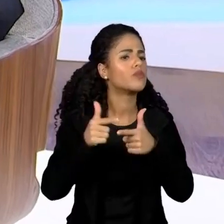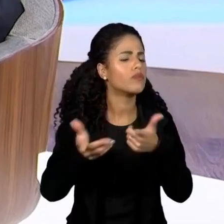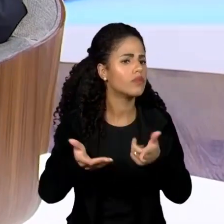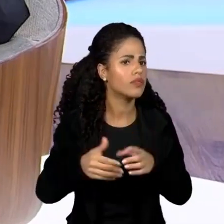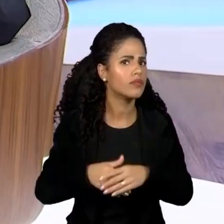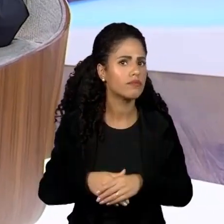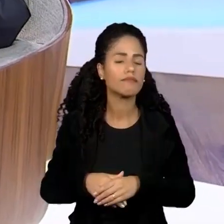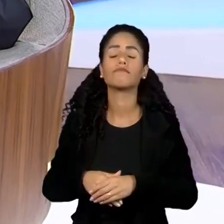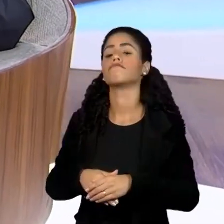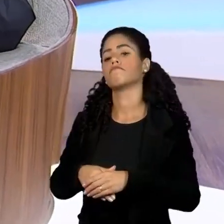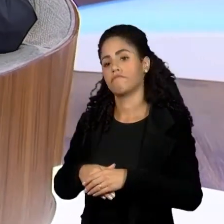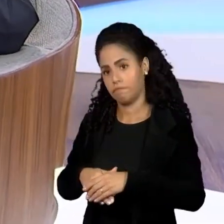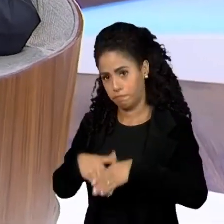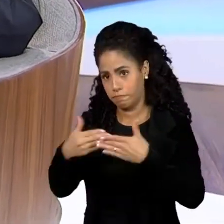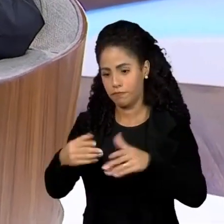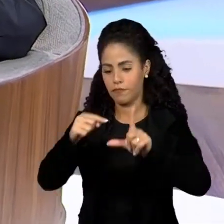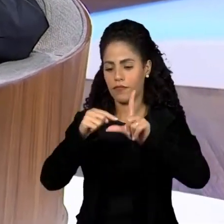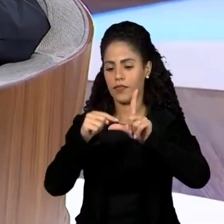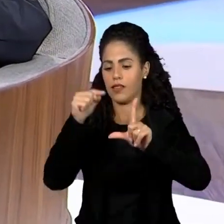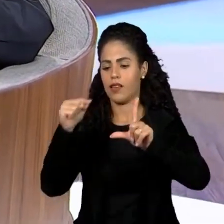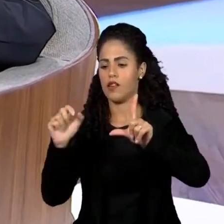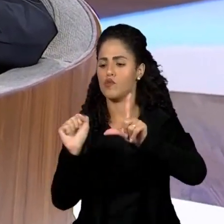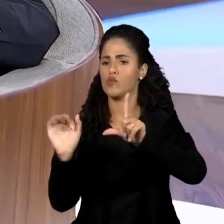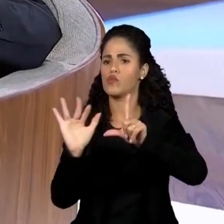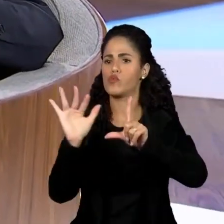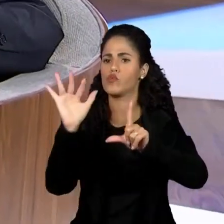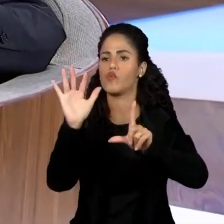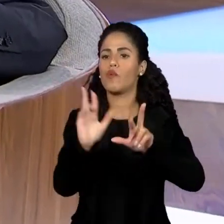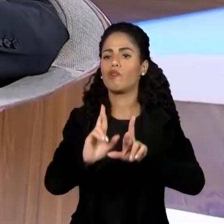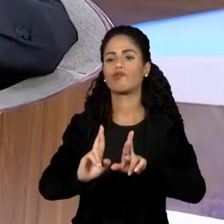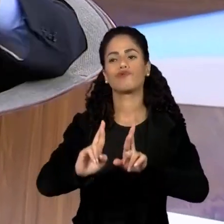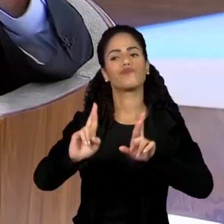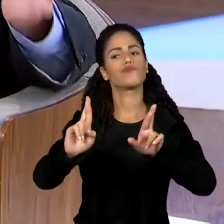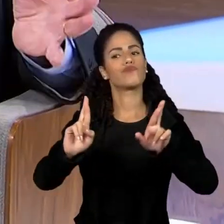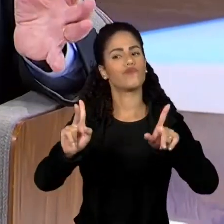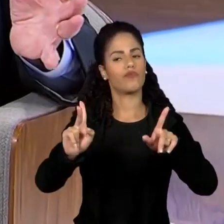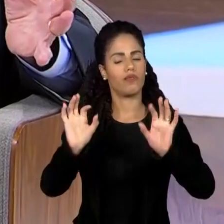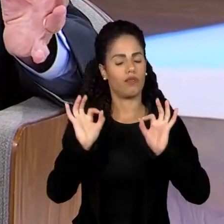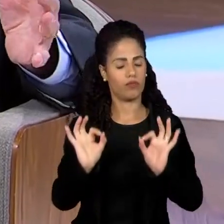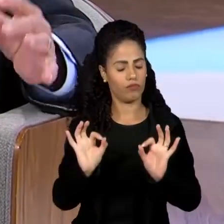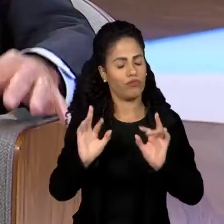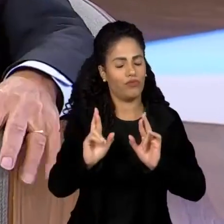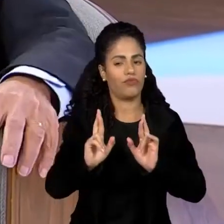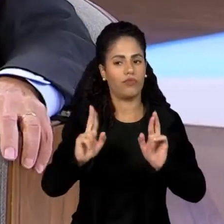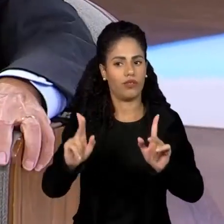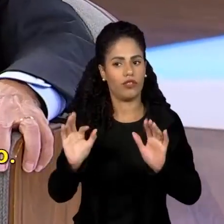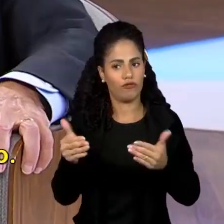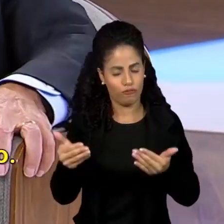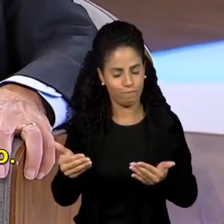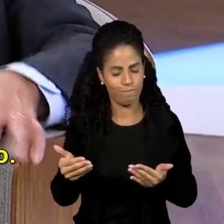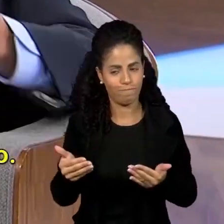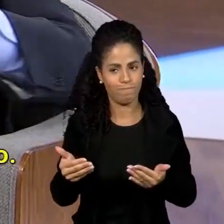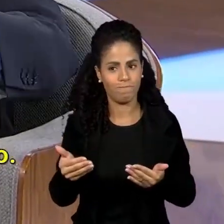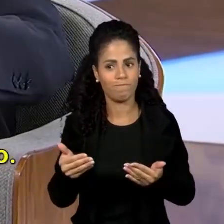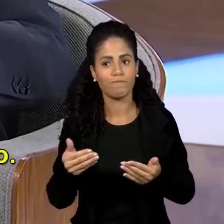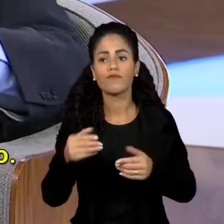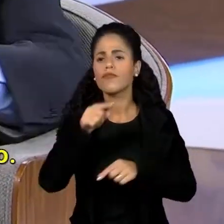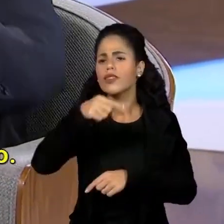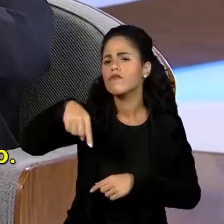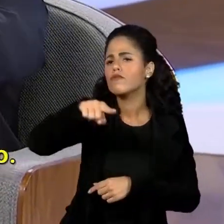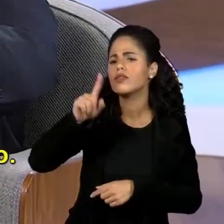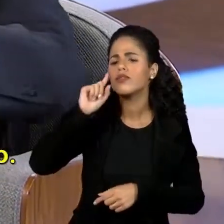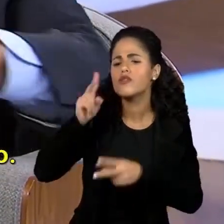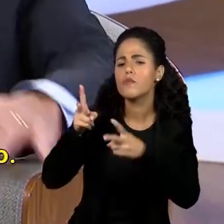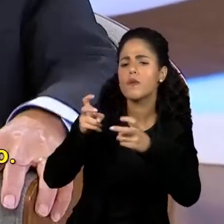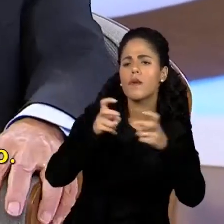The current inflation is different from normal inflation. And you've had inflation.